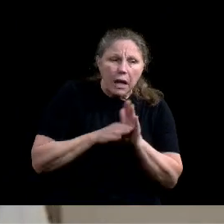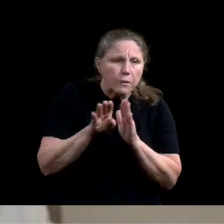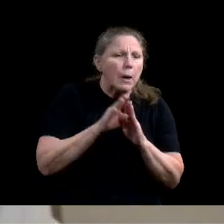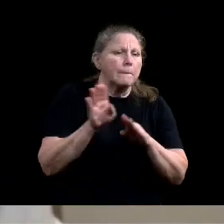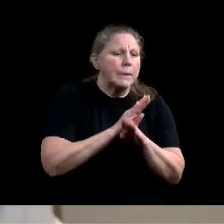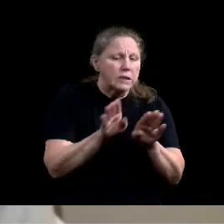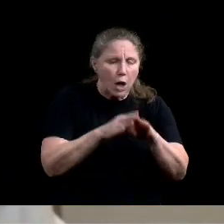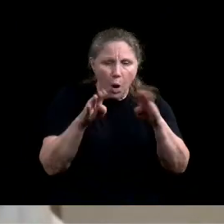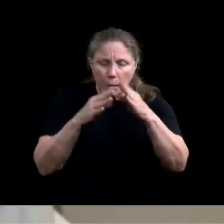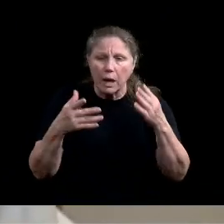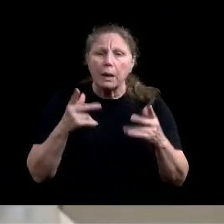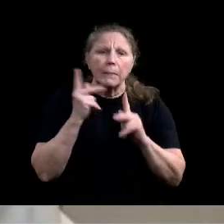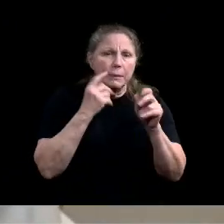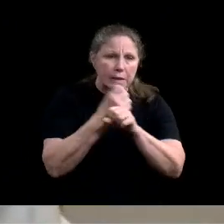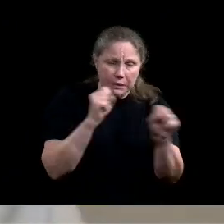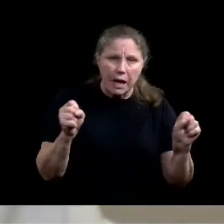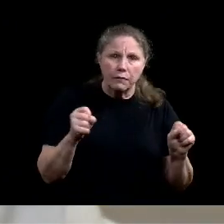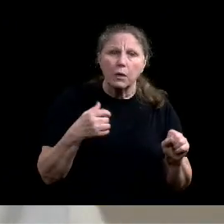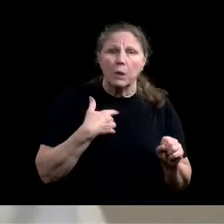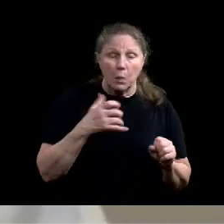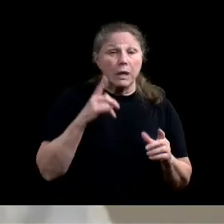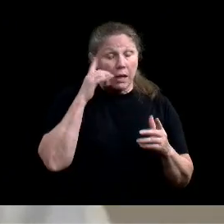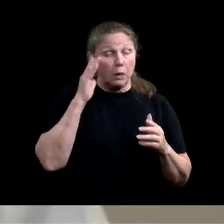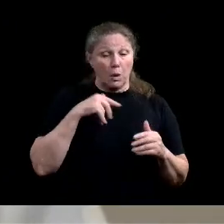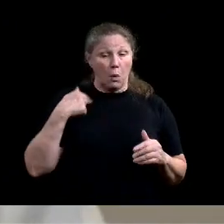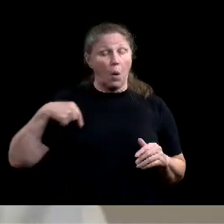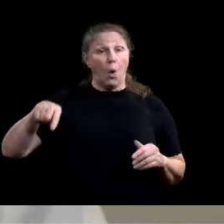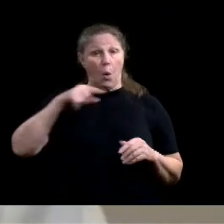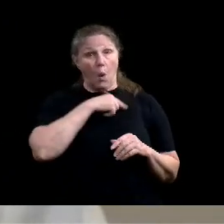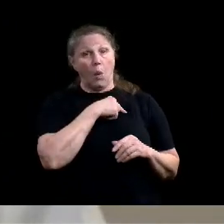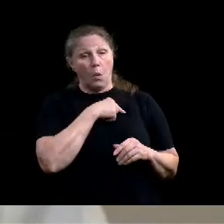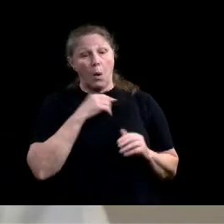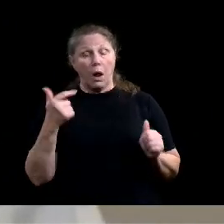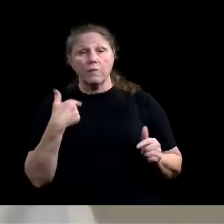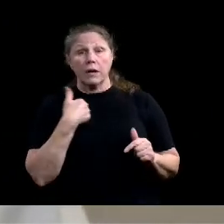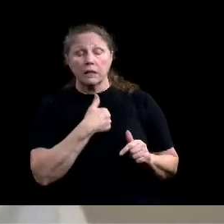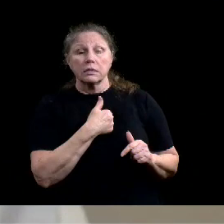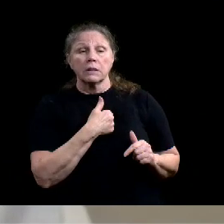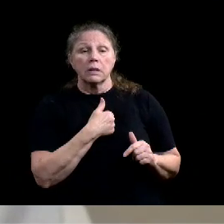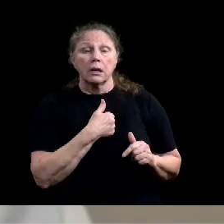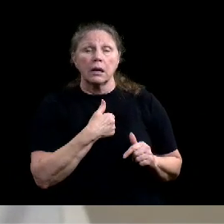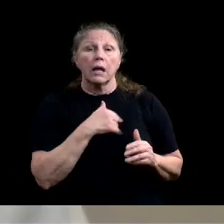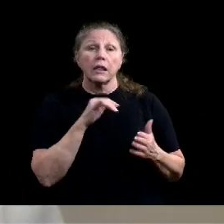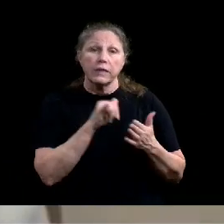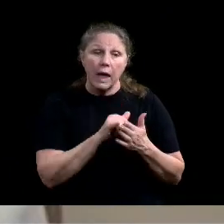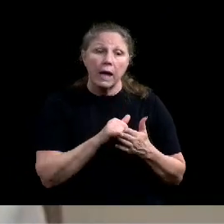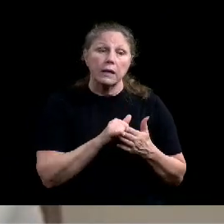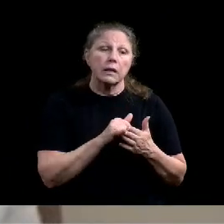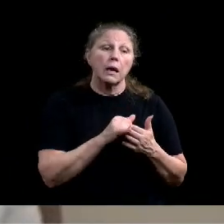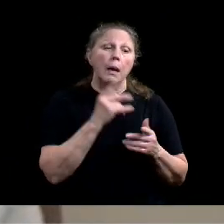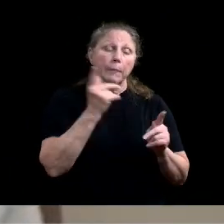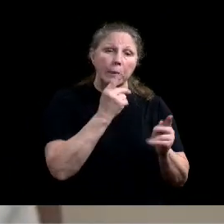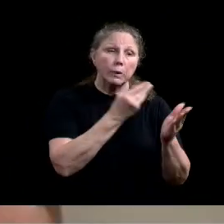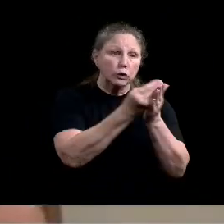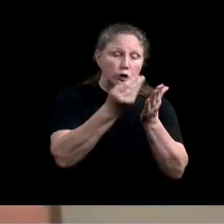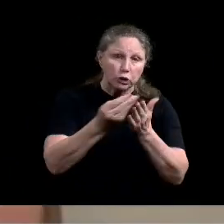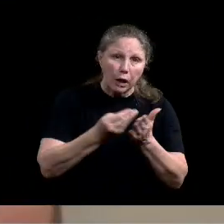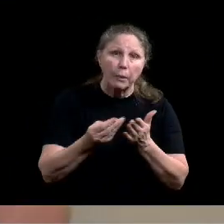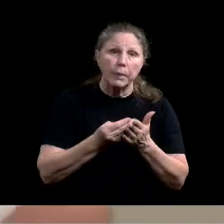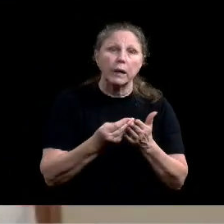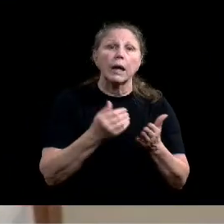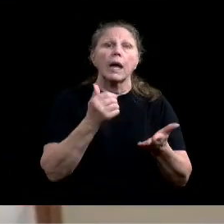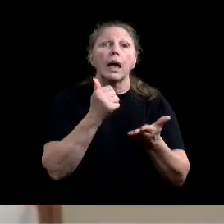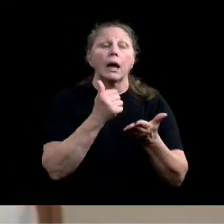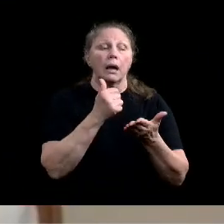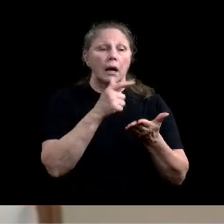that economic prosperity is related to human thriving and health. And so we have